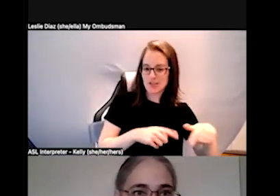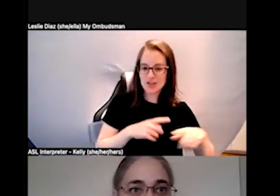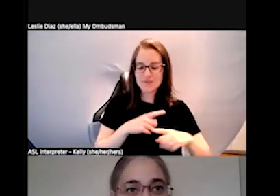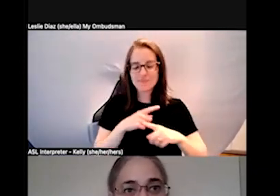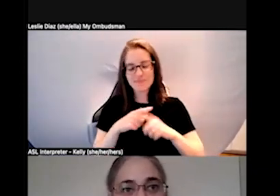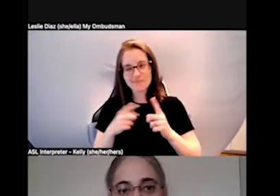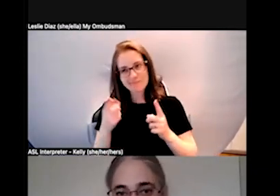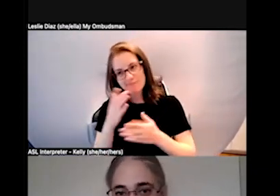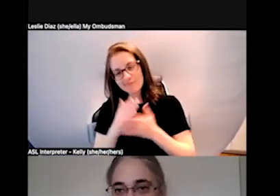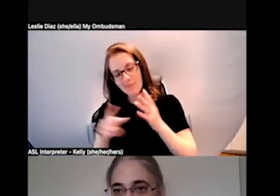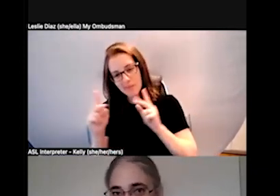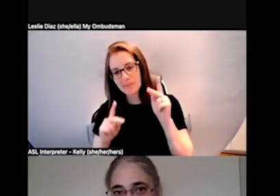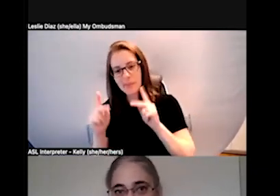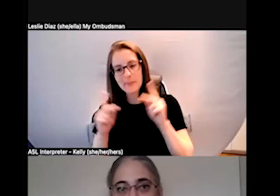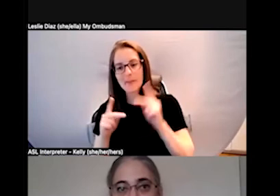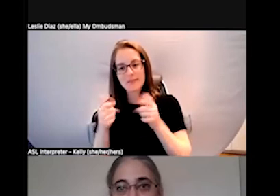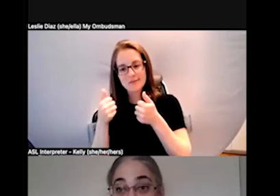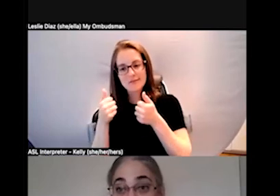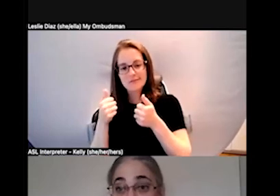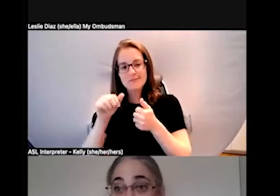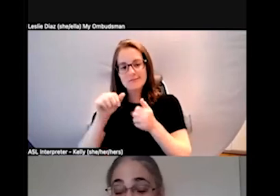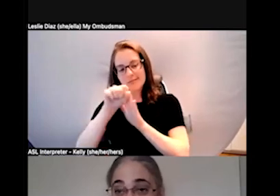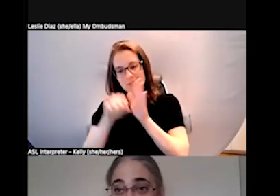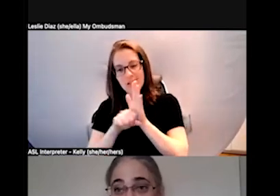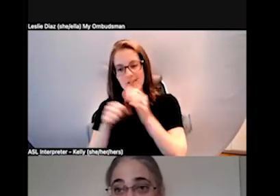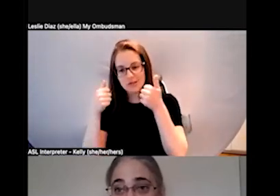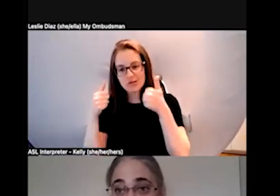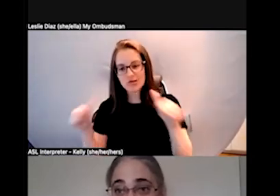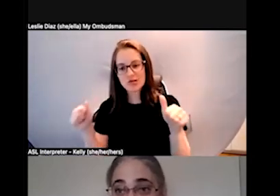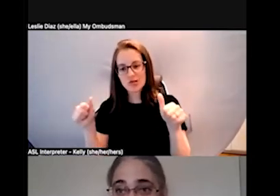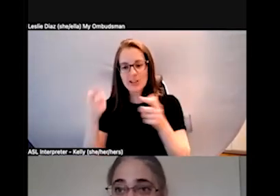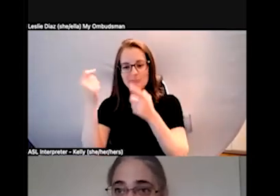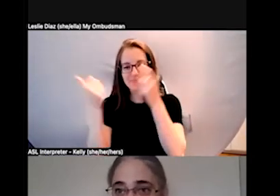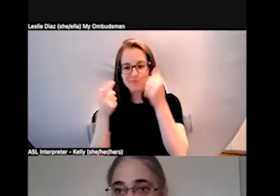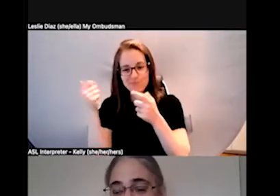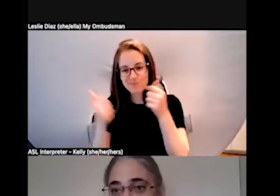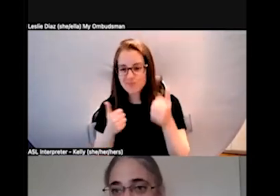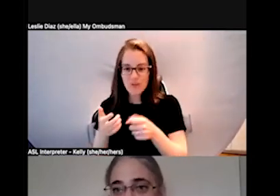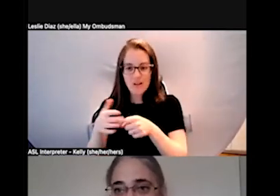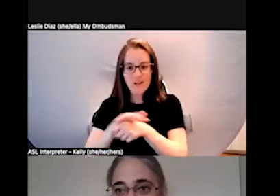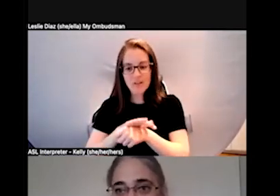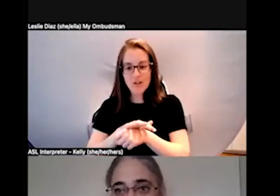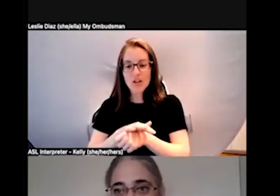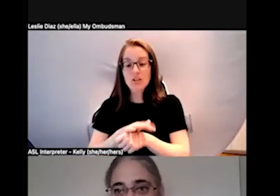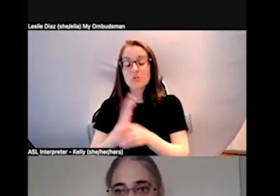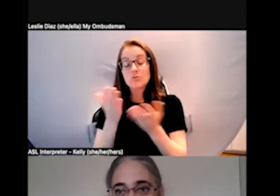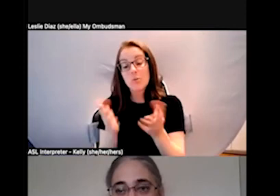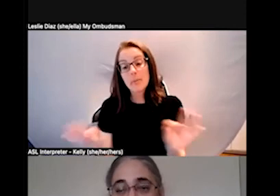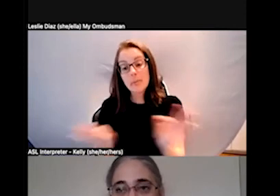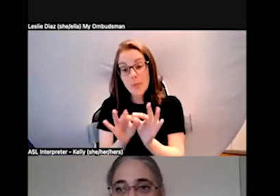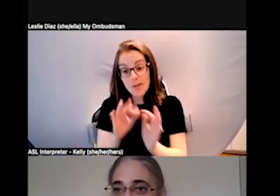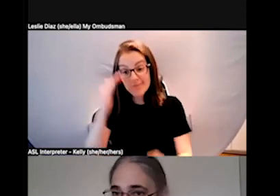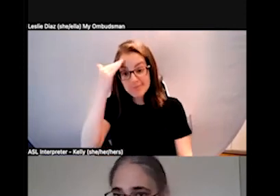direction, unfortunately. So I think it's important for folks to be aware that this is a topic that